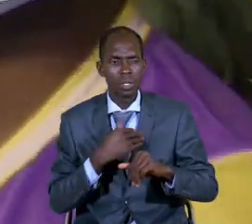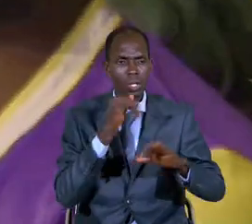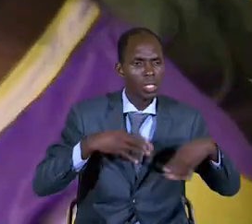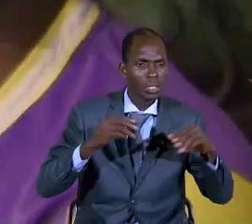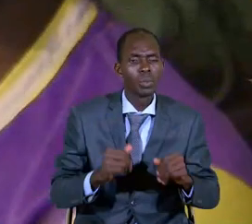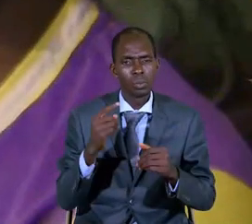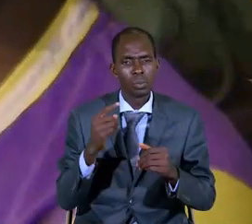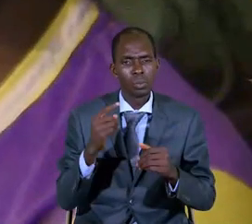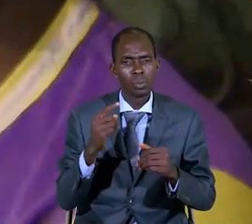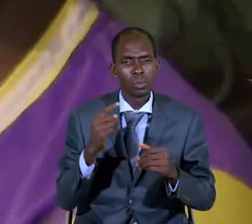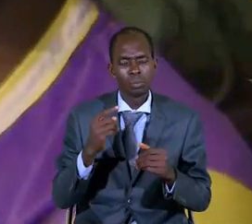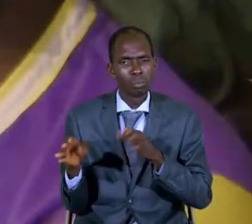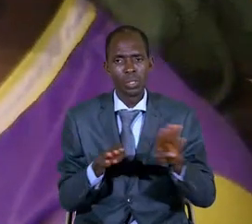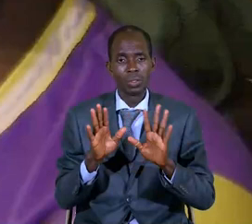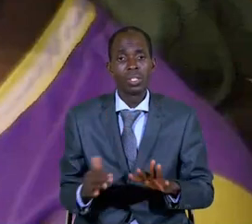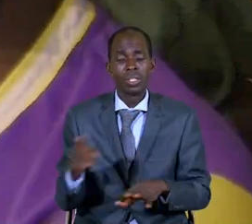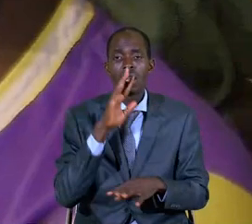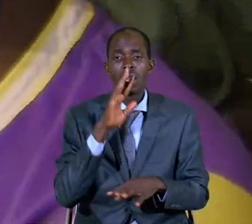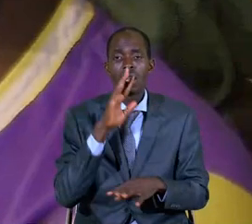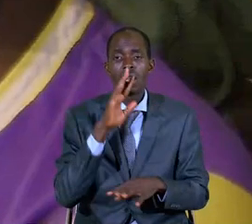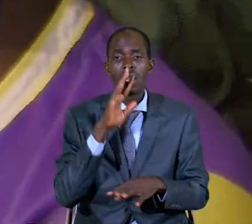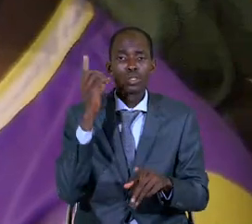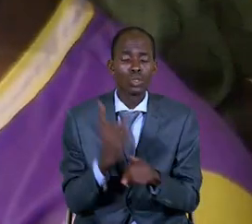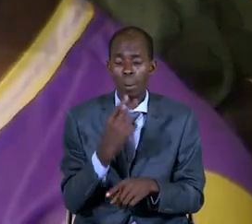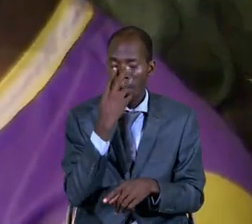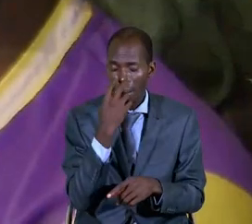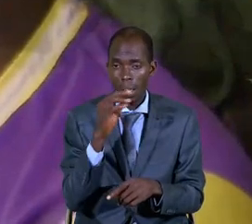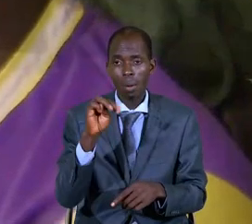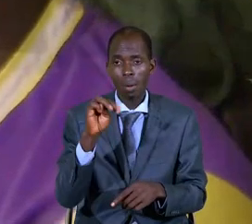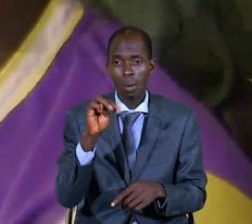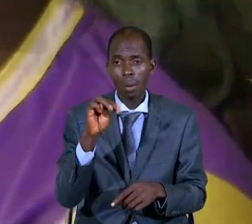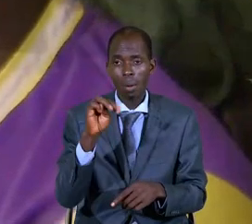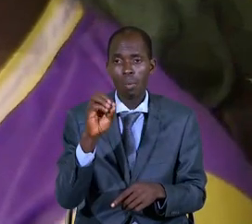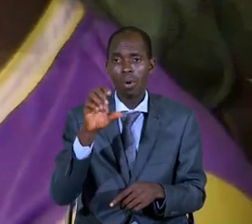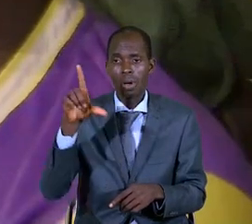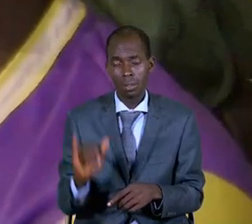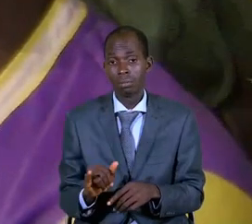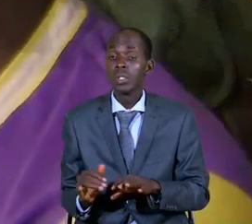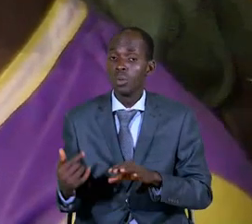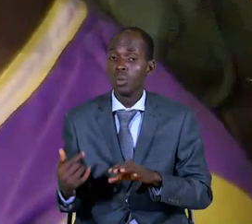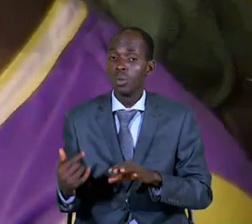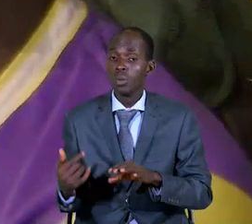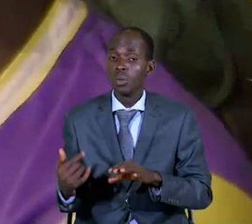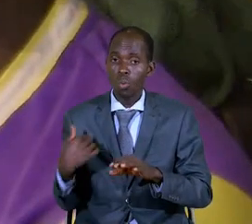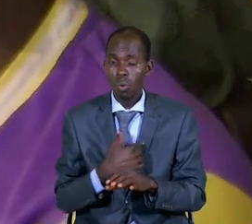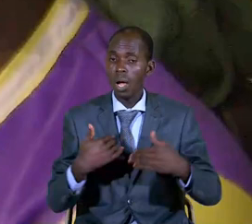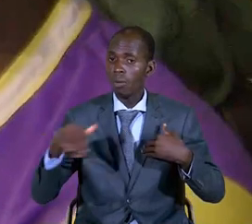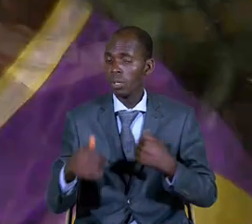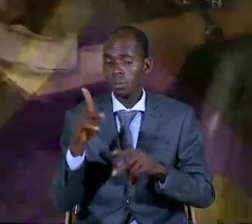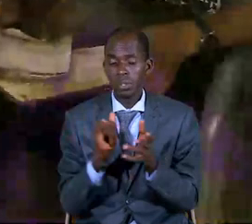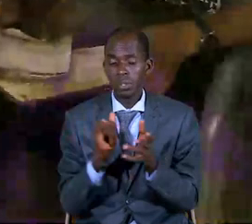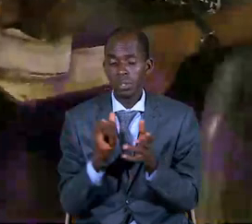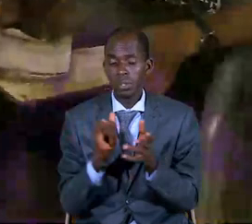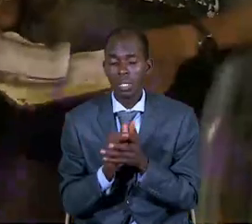They're just blind morally. There are those who are physically blind. God will open your